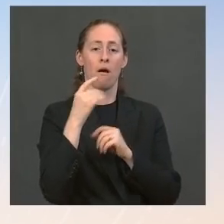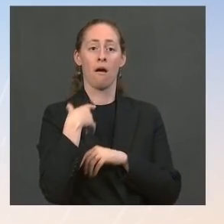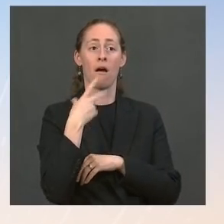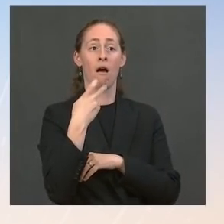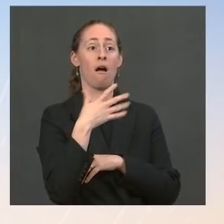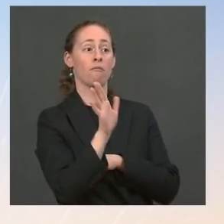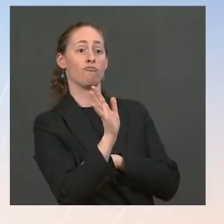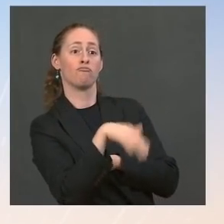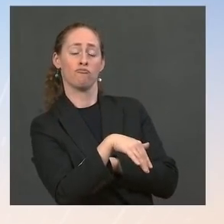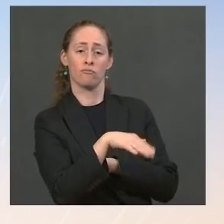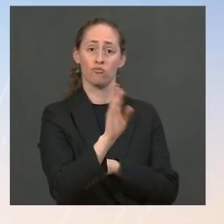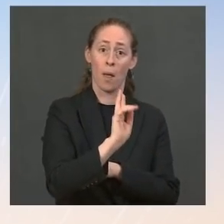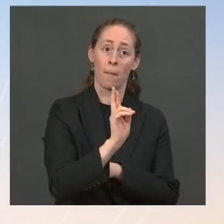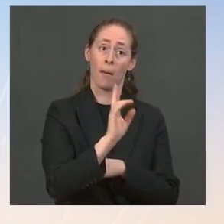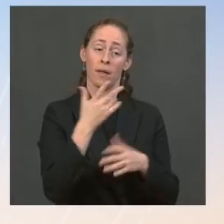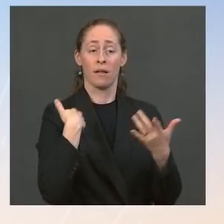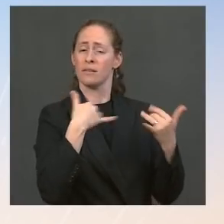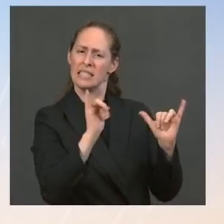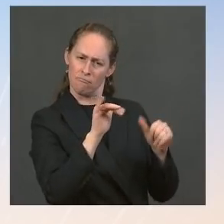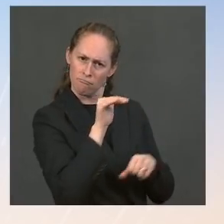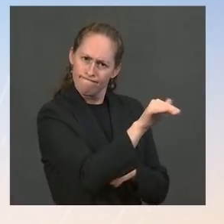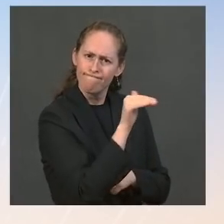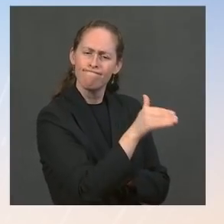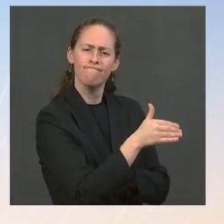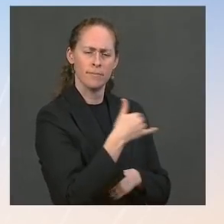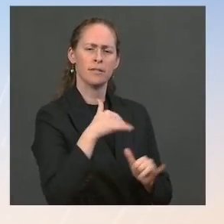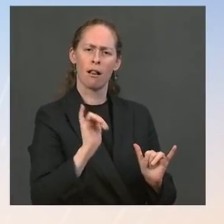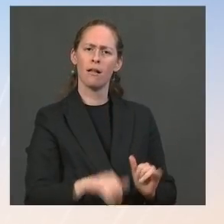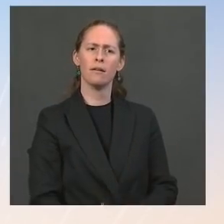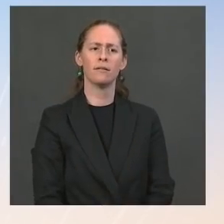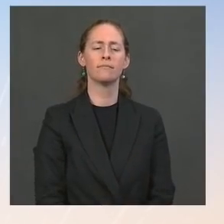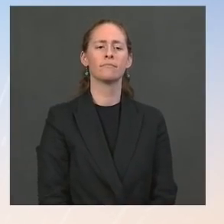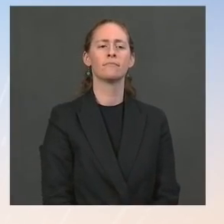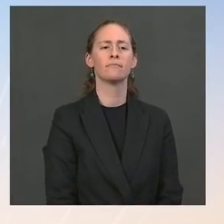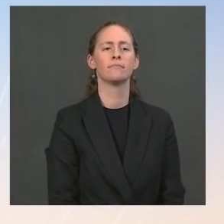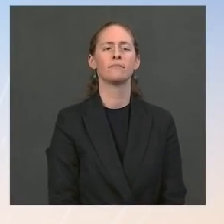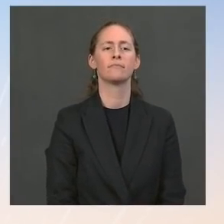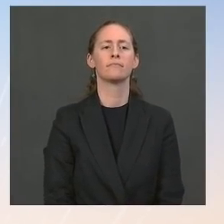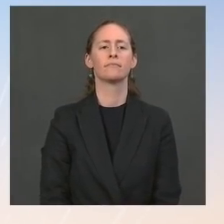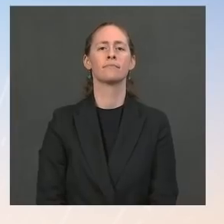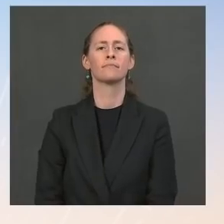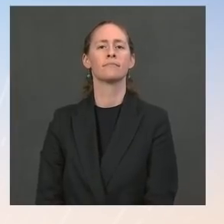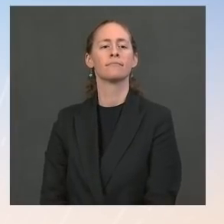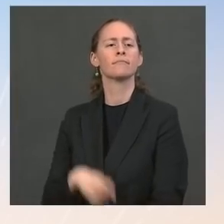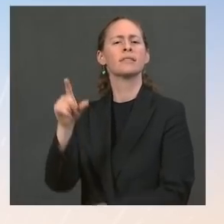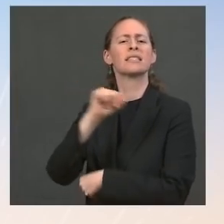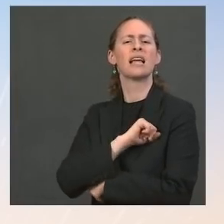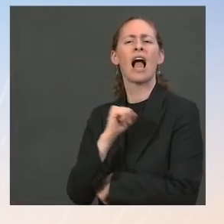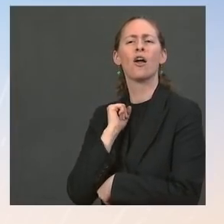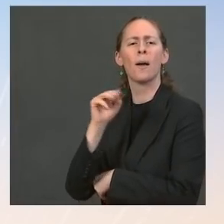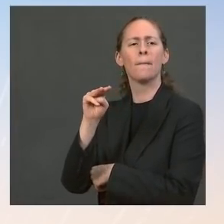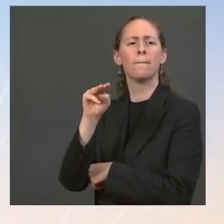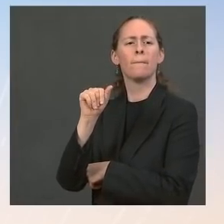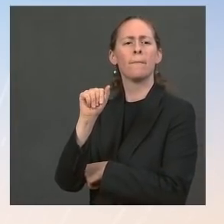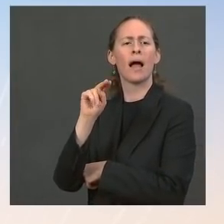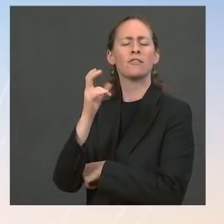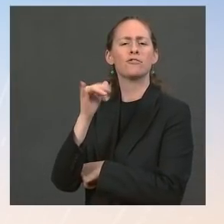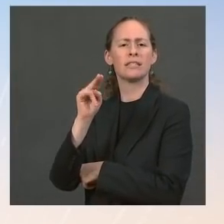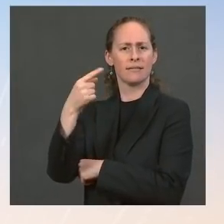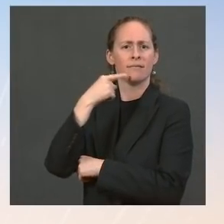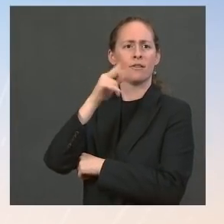continue to press them on it. One of the things that Senator Manchin said today was that the kind of the concern that he has around the 3.5 number is